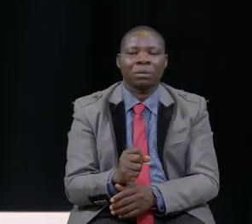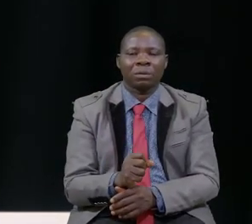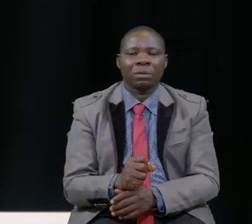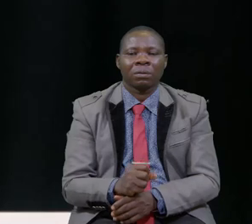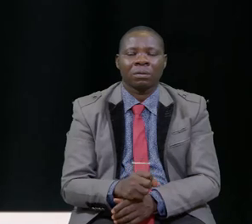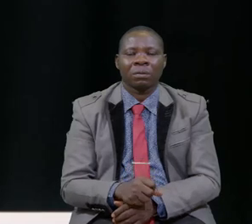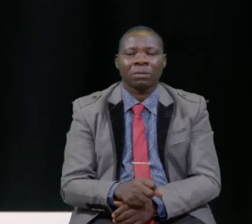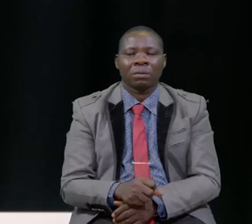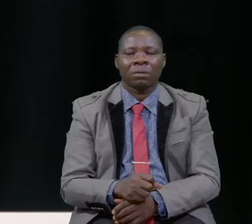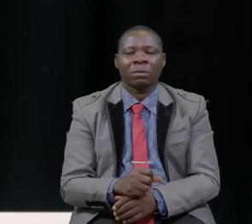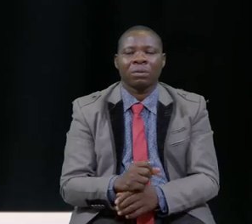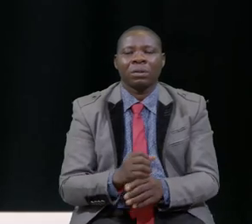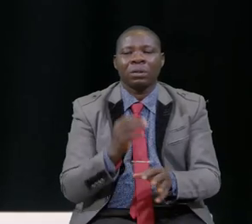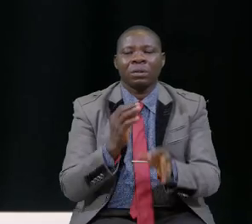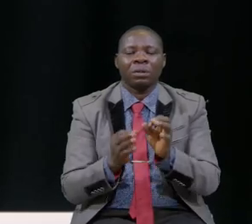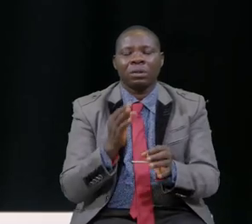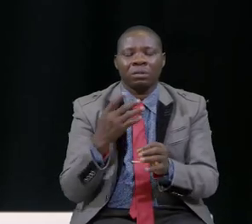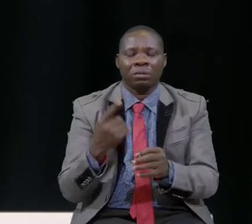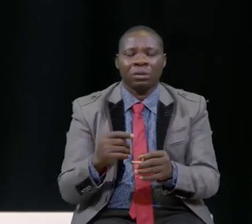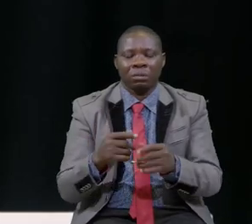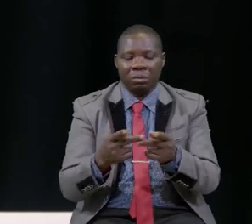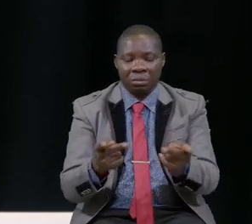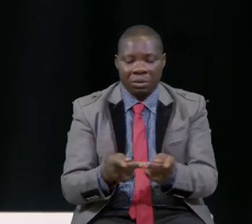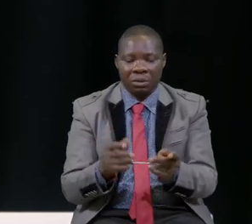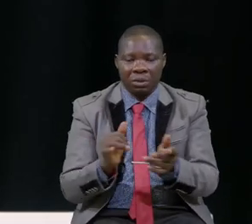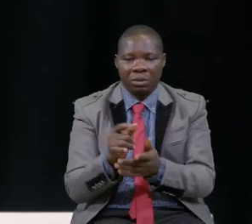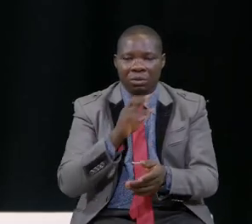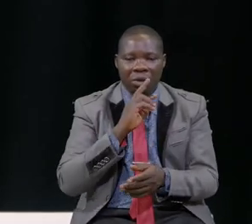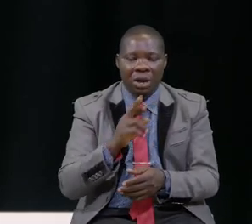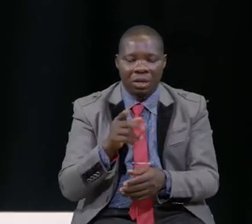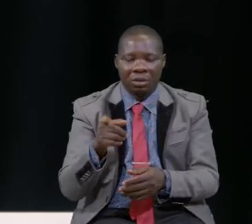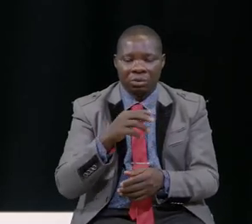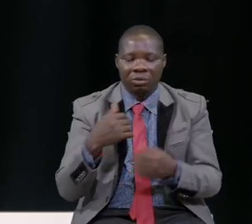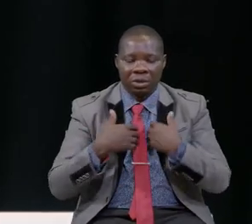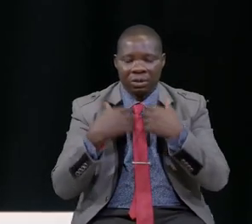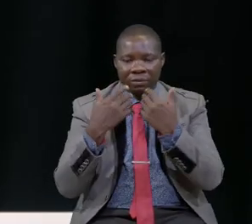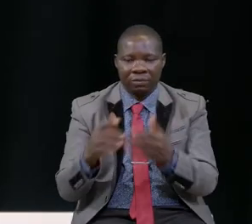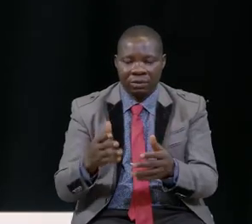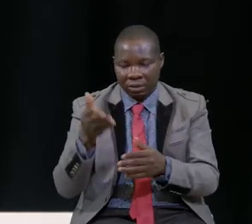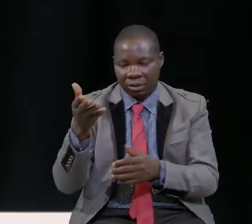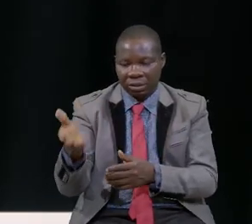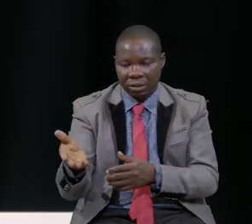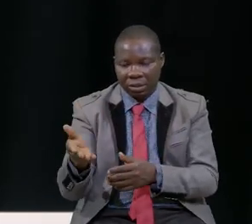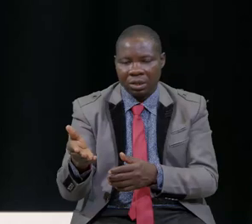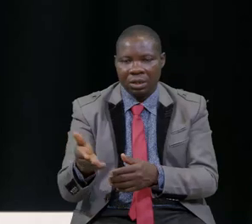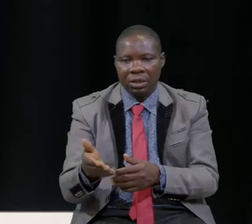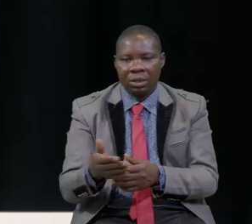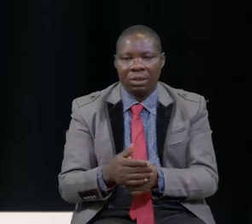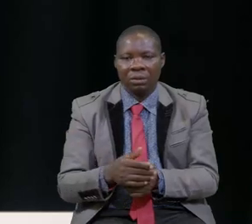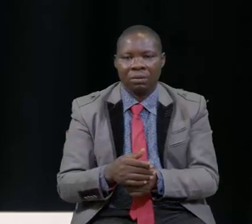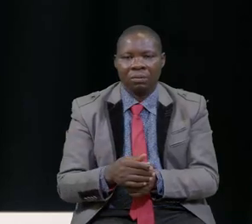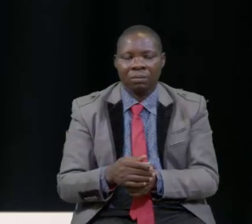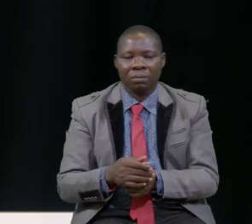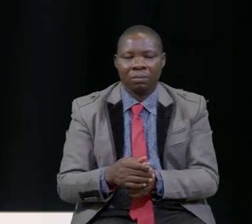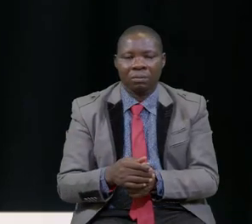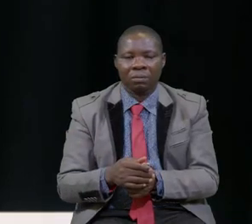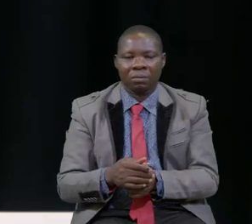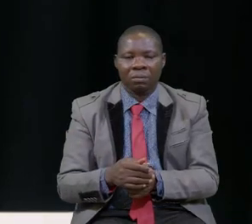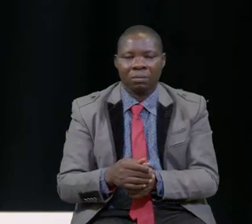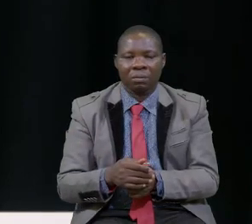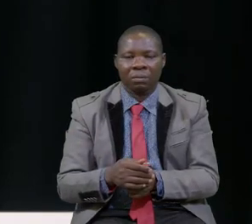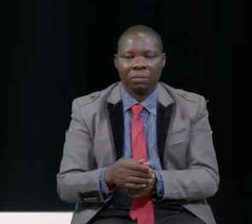if the location where you are, you finish there, lift up what you have